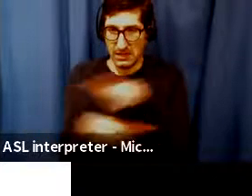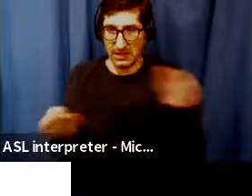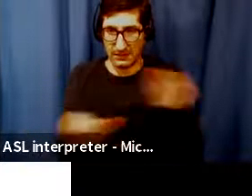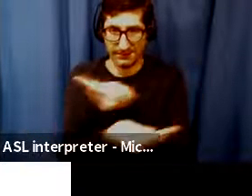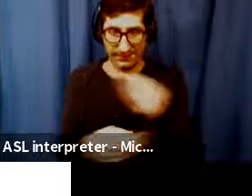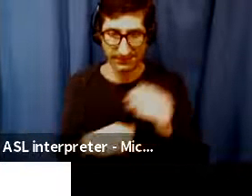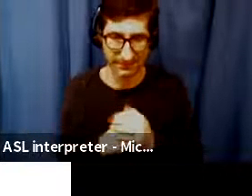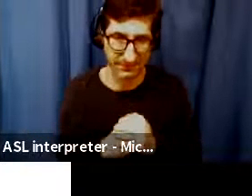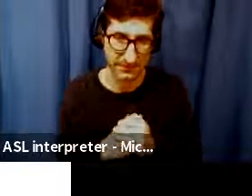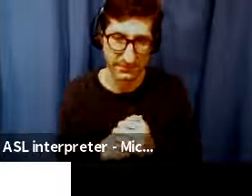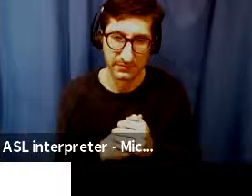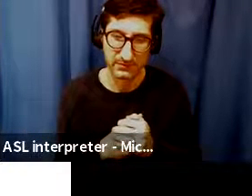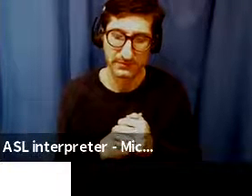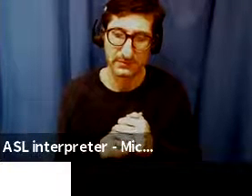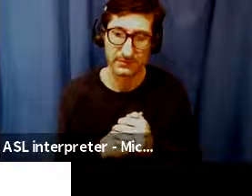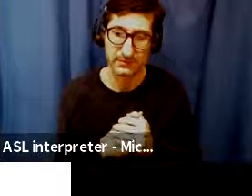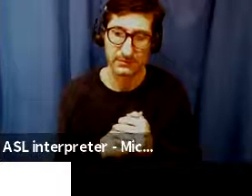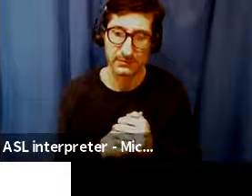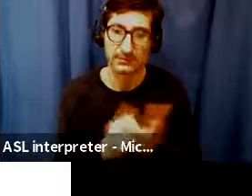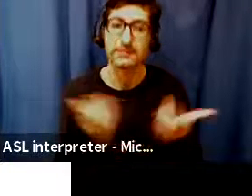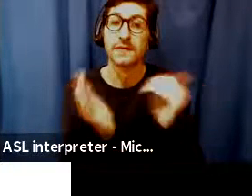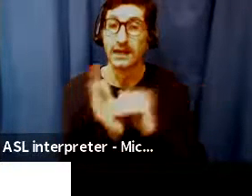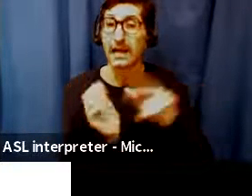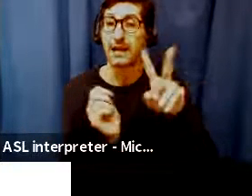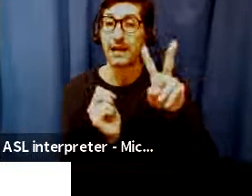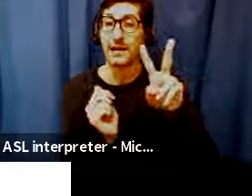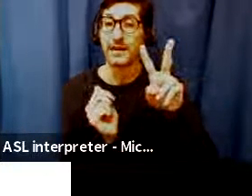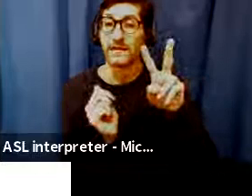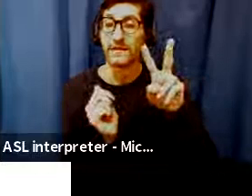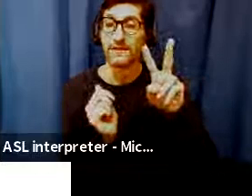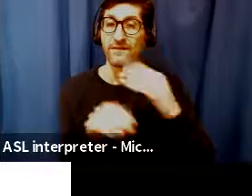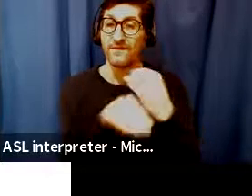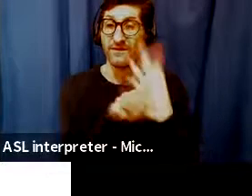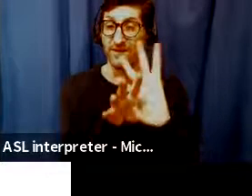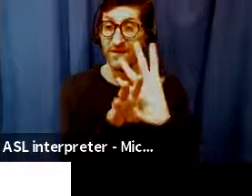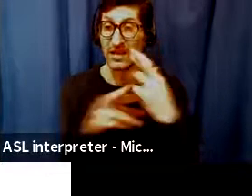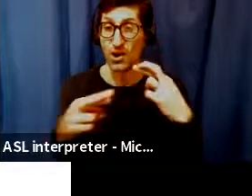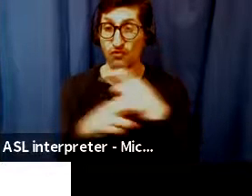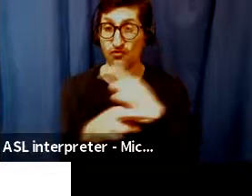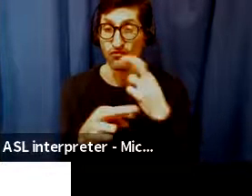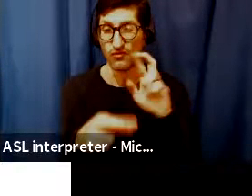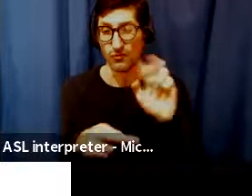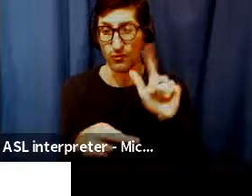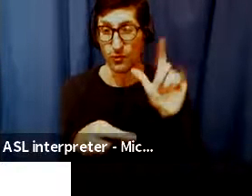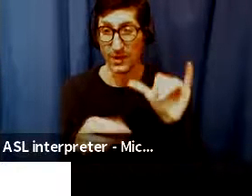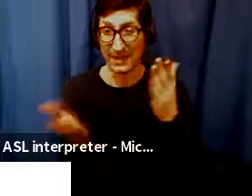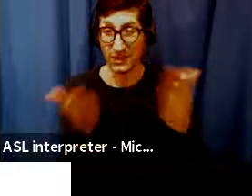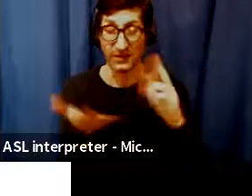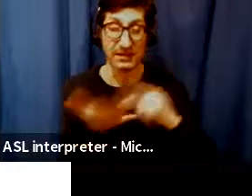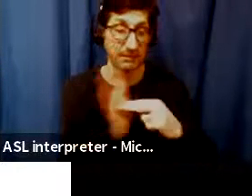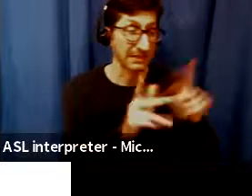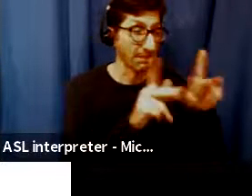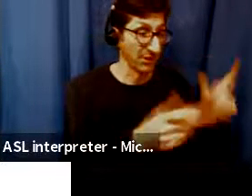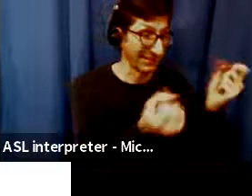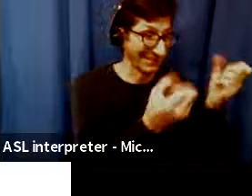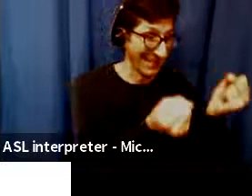So again, video relay services connects someone who signs with someone